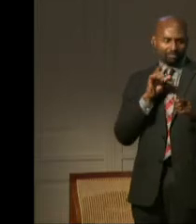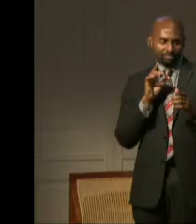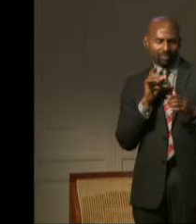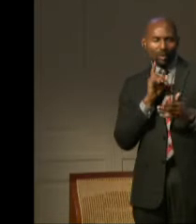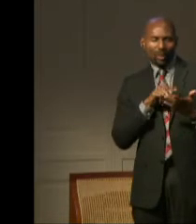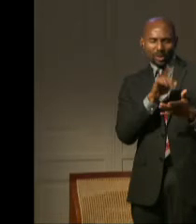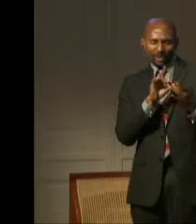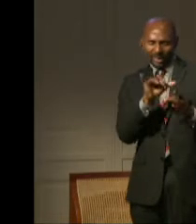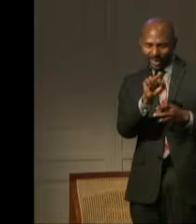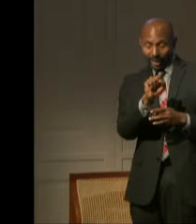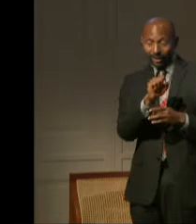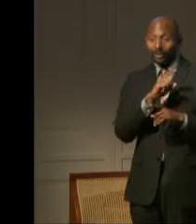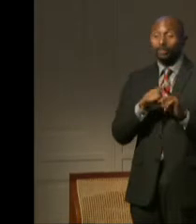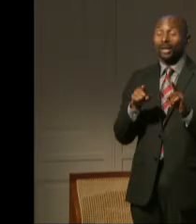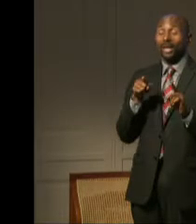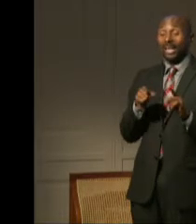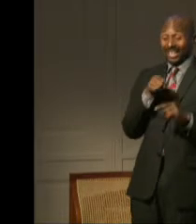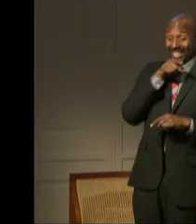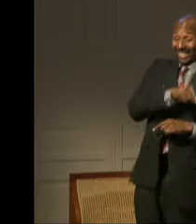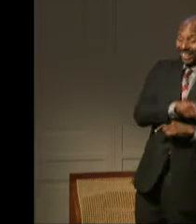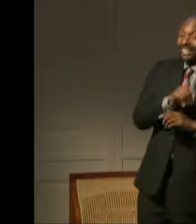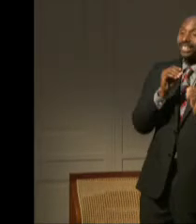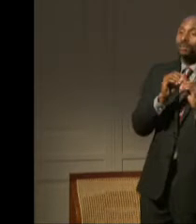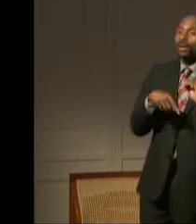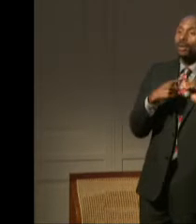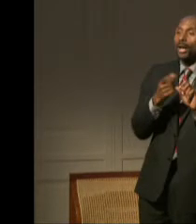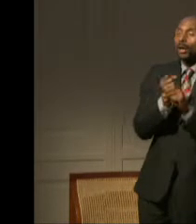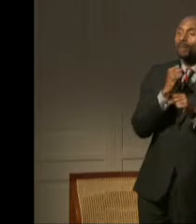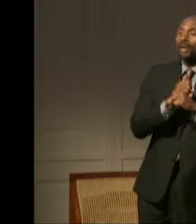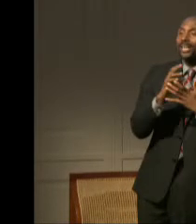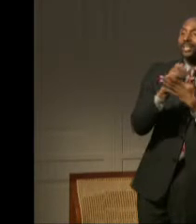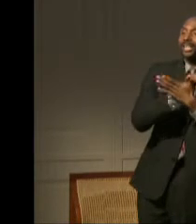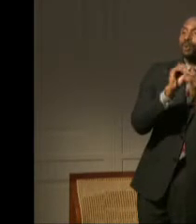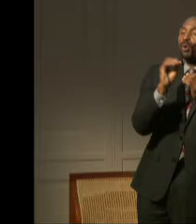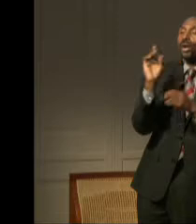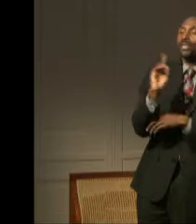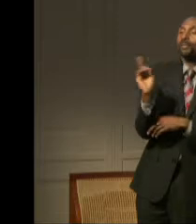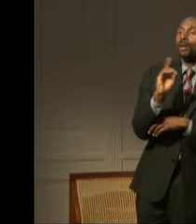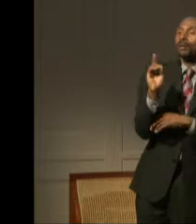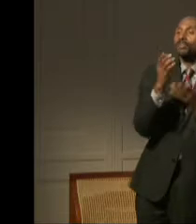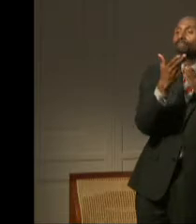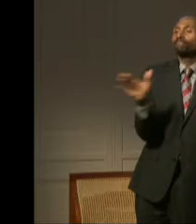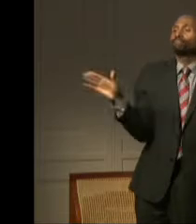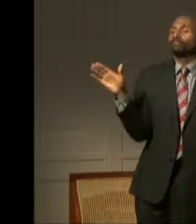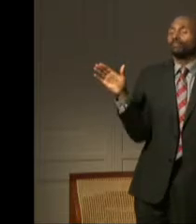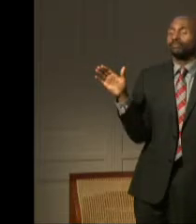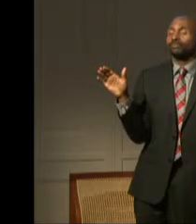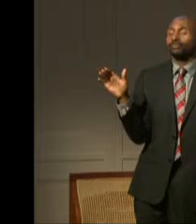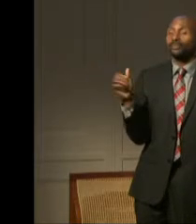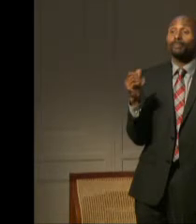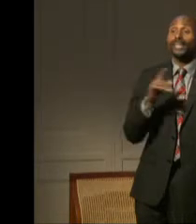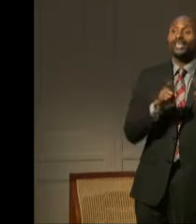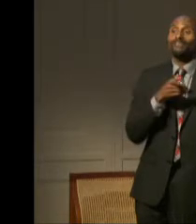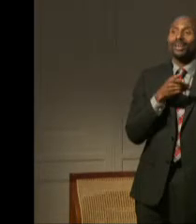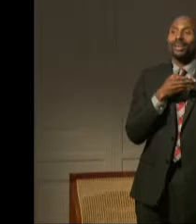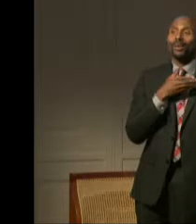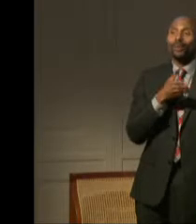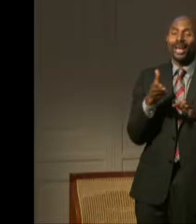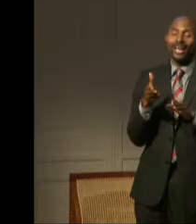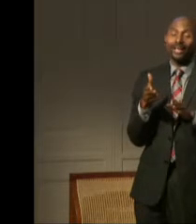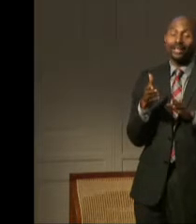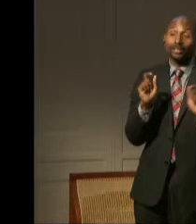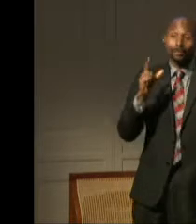browsing is about democratizing the collection in multiple ways, and so that it just, surprises come up, and through